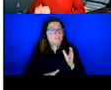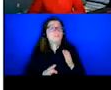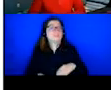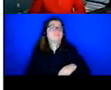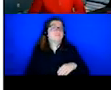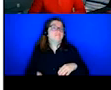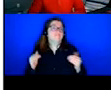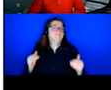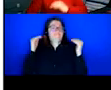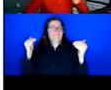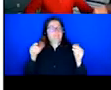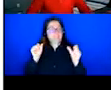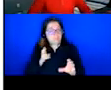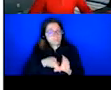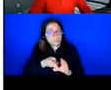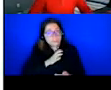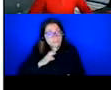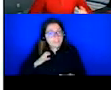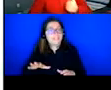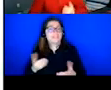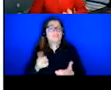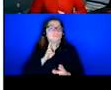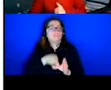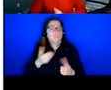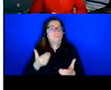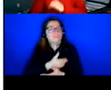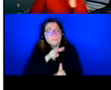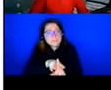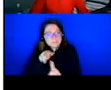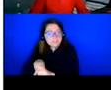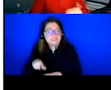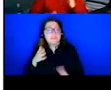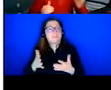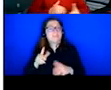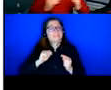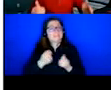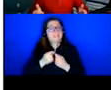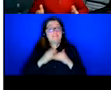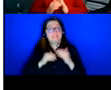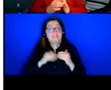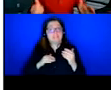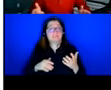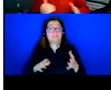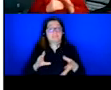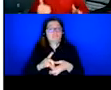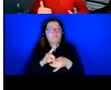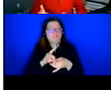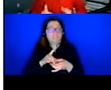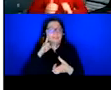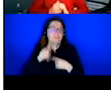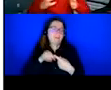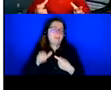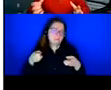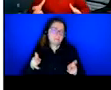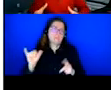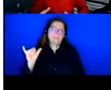you do new assignments? Are you engaging in team building with your team as well? Think about those opportunities as well and how